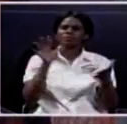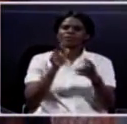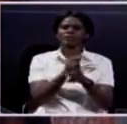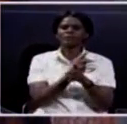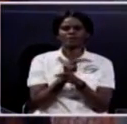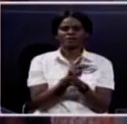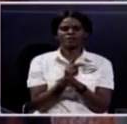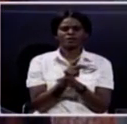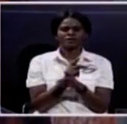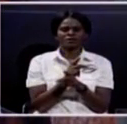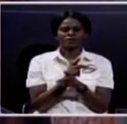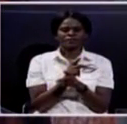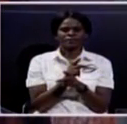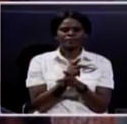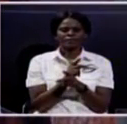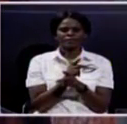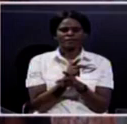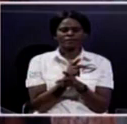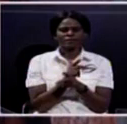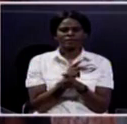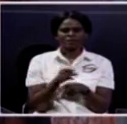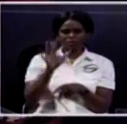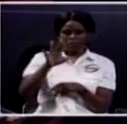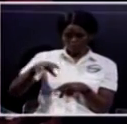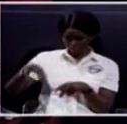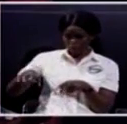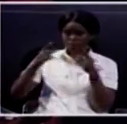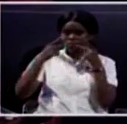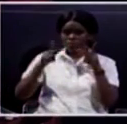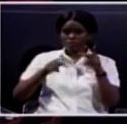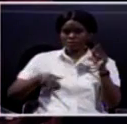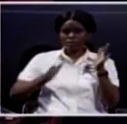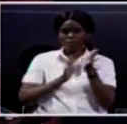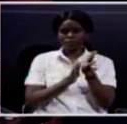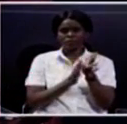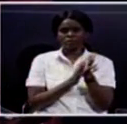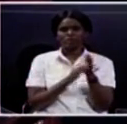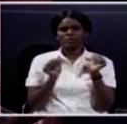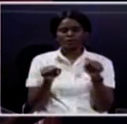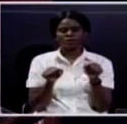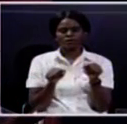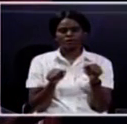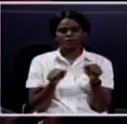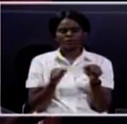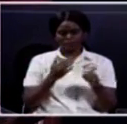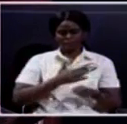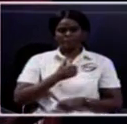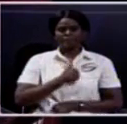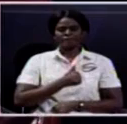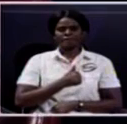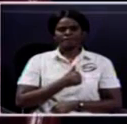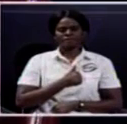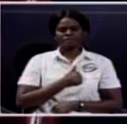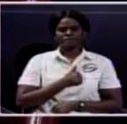that. Would you take your child to public school? I want to give a very good example of myself.